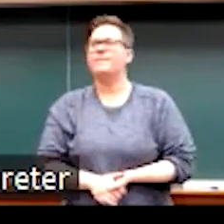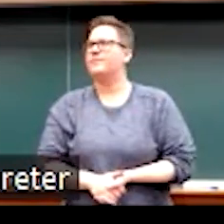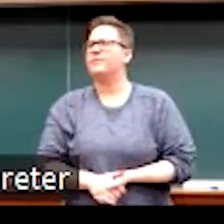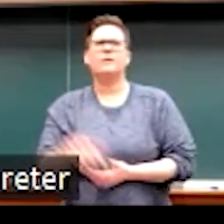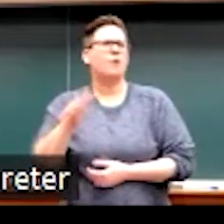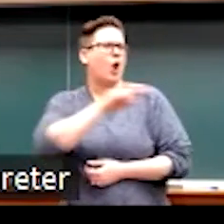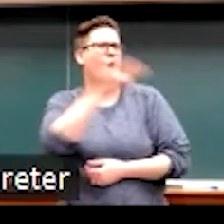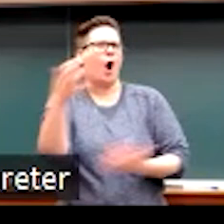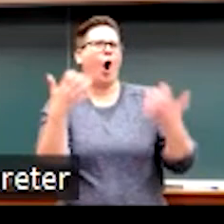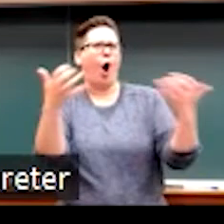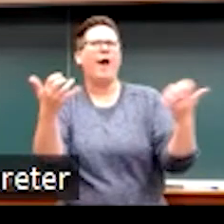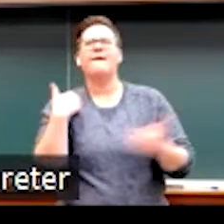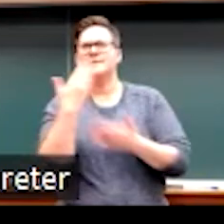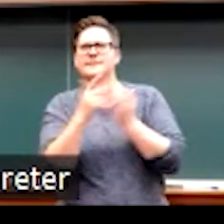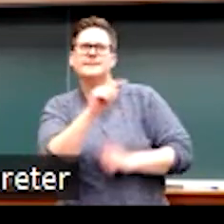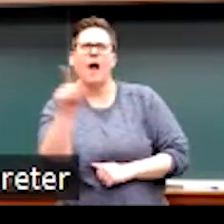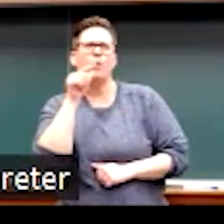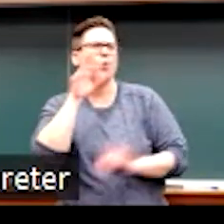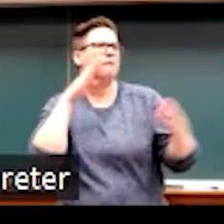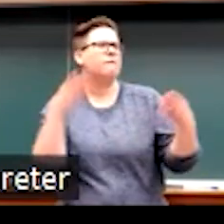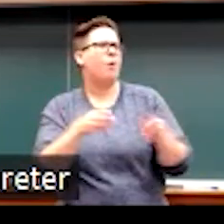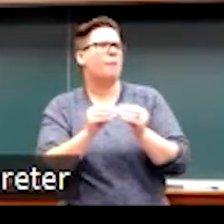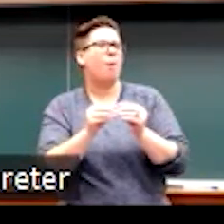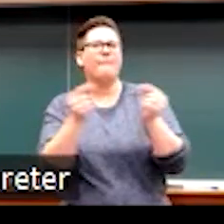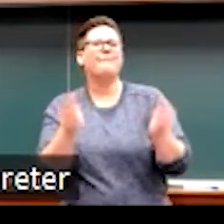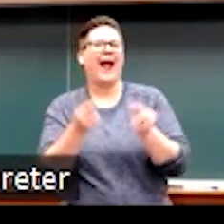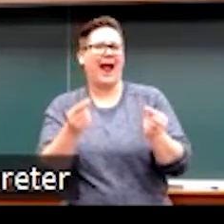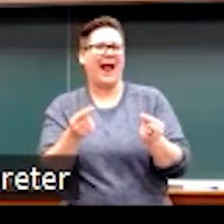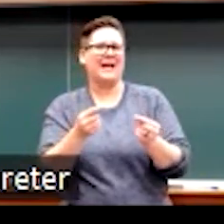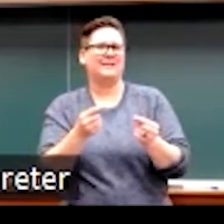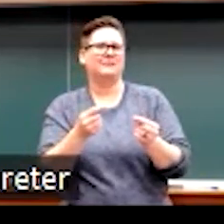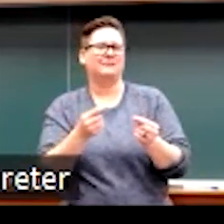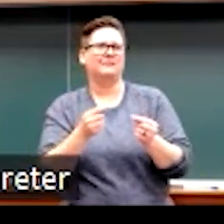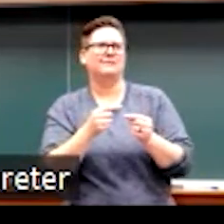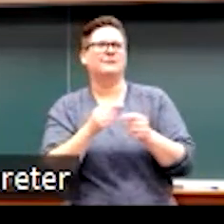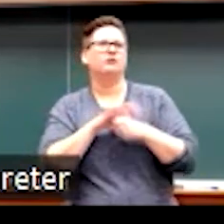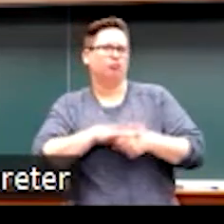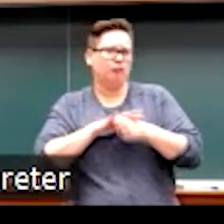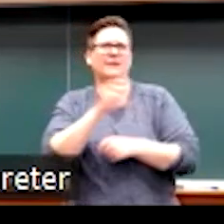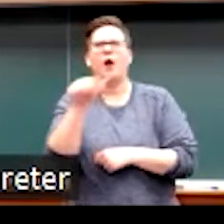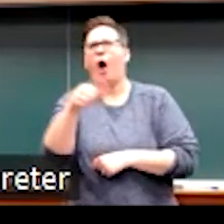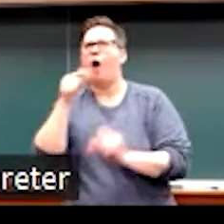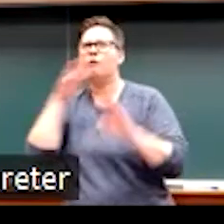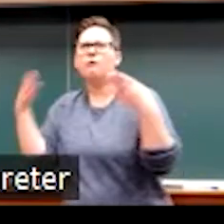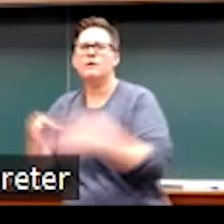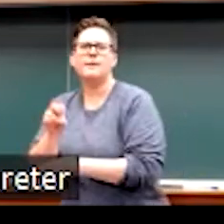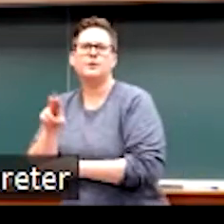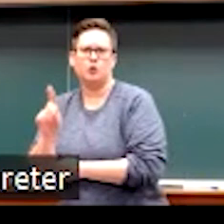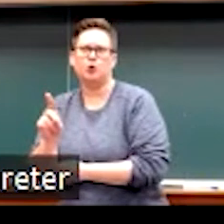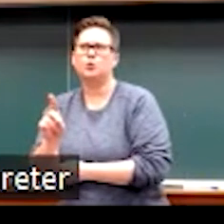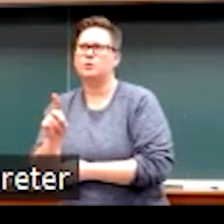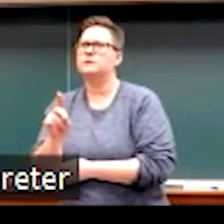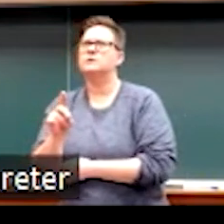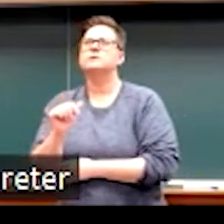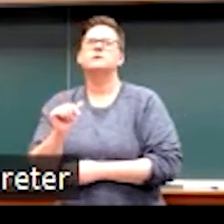at who we have in the room, we have folks who probably focus more on pain-related distress and others who focus more on when substance use disorder is